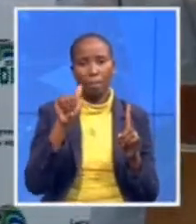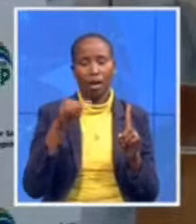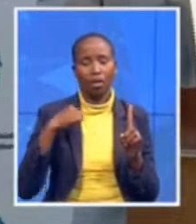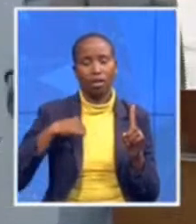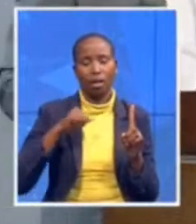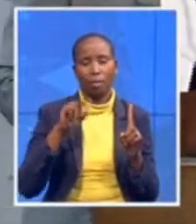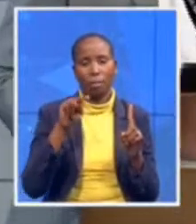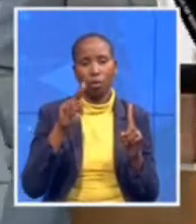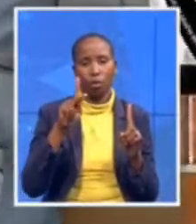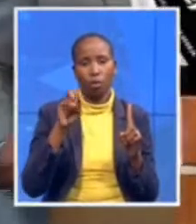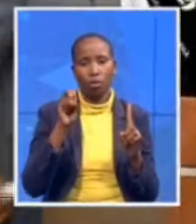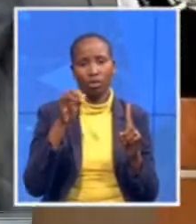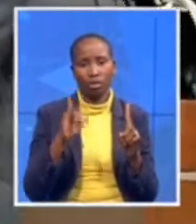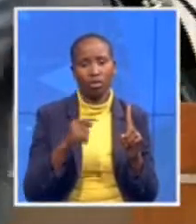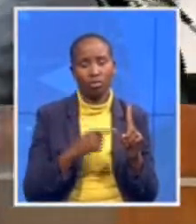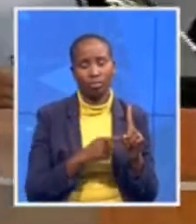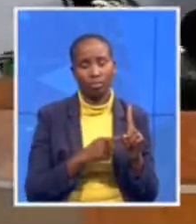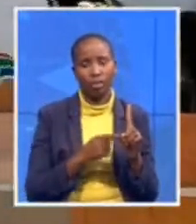much.